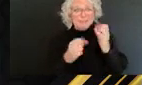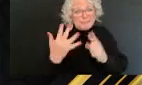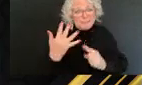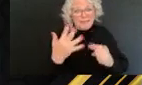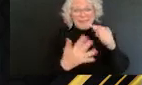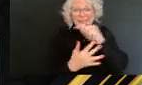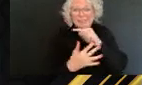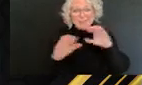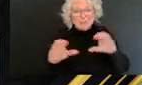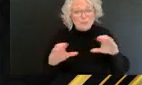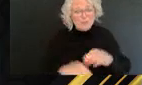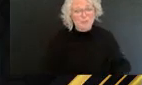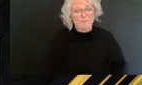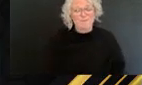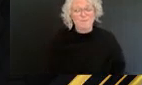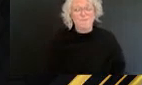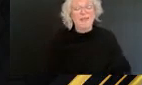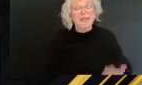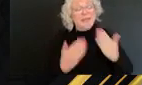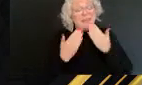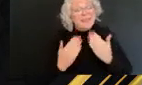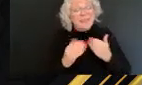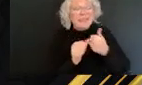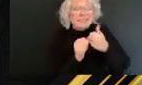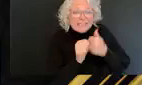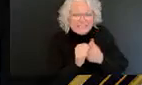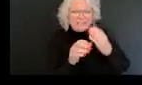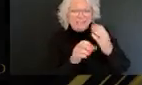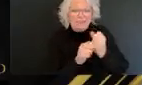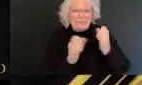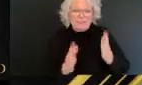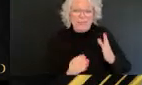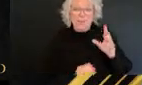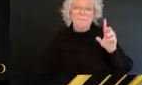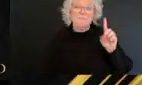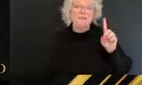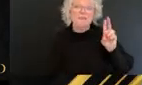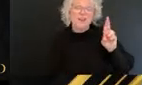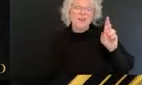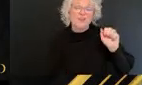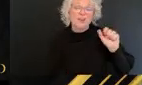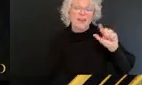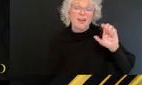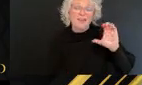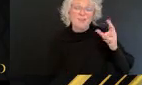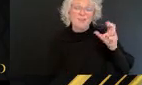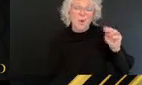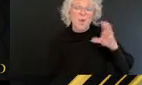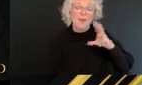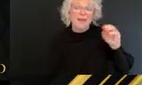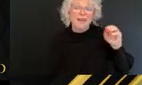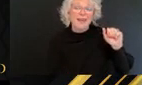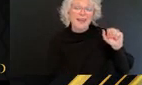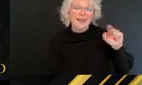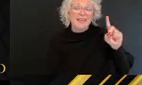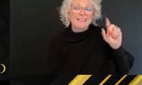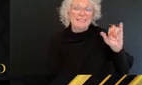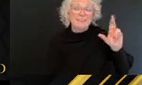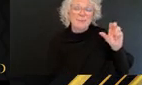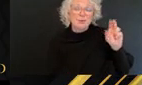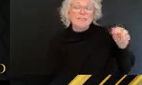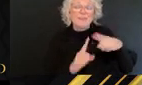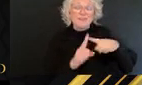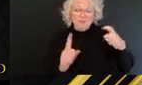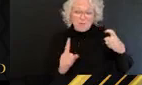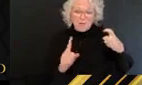accessibility space. I want to say thank you to each and every one of our recipients. Dr. Alex Cohen and Andy